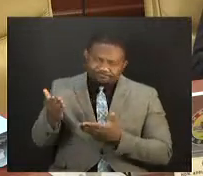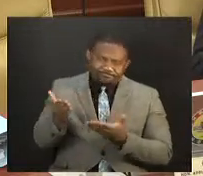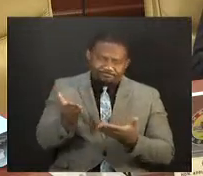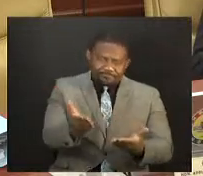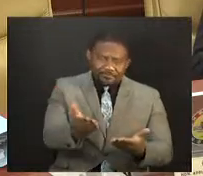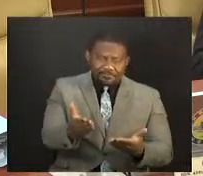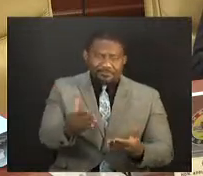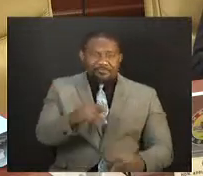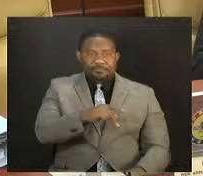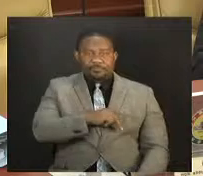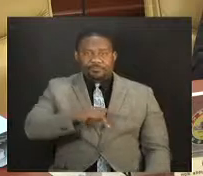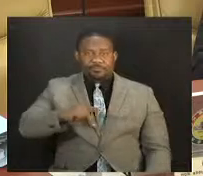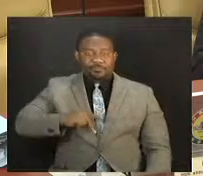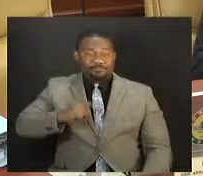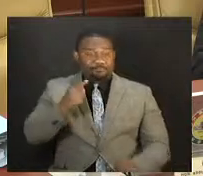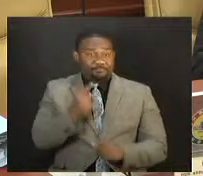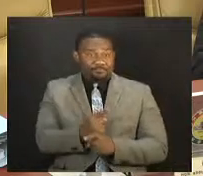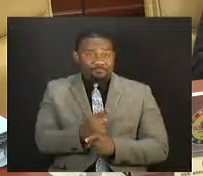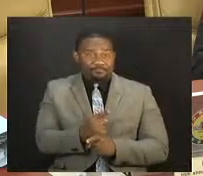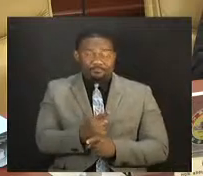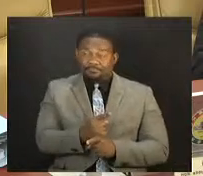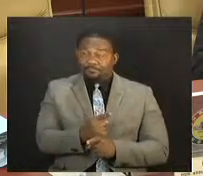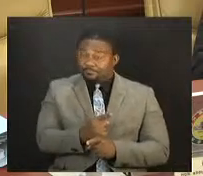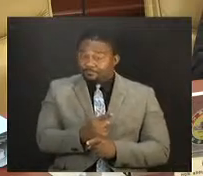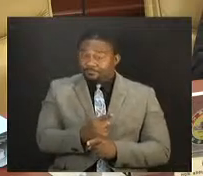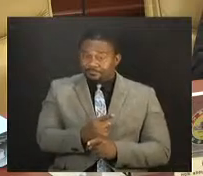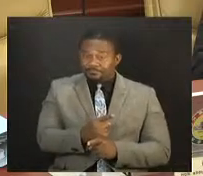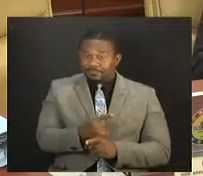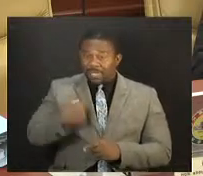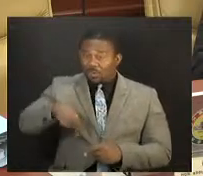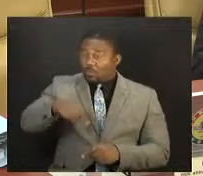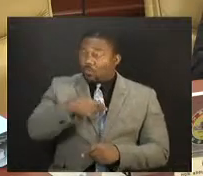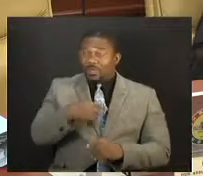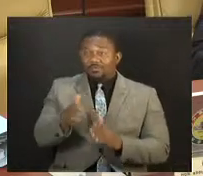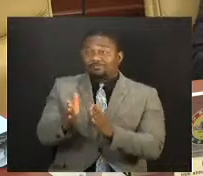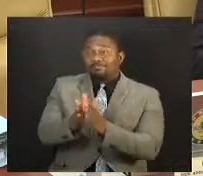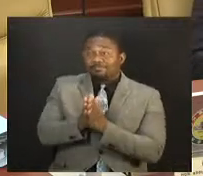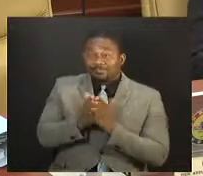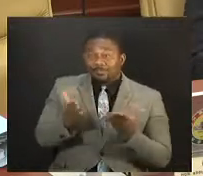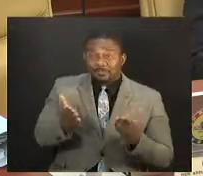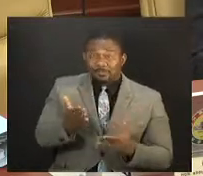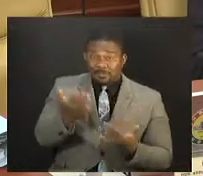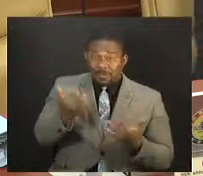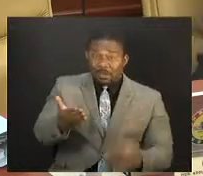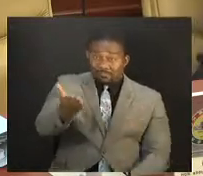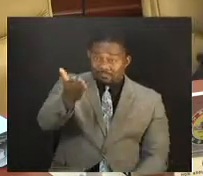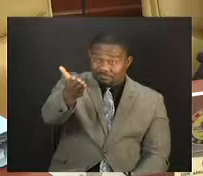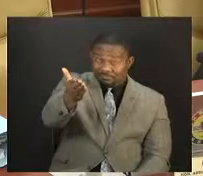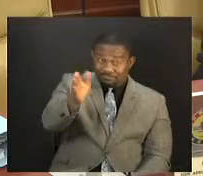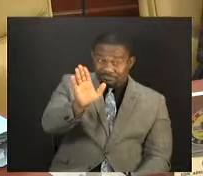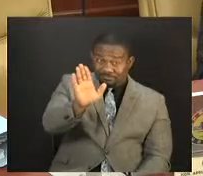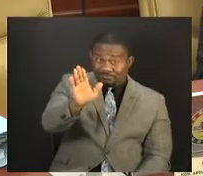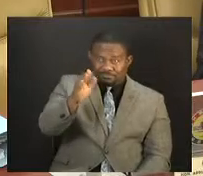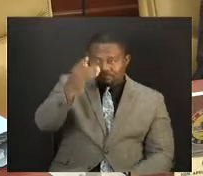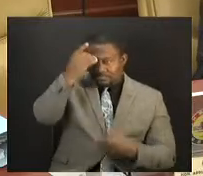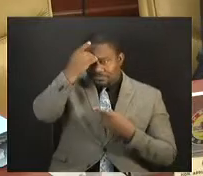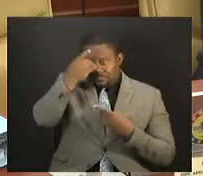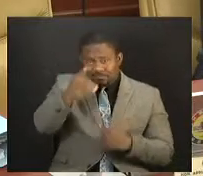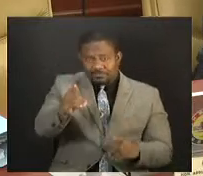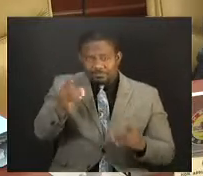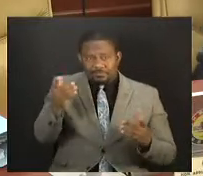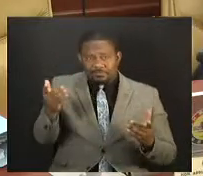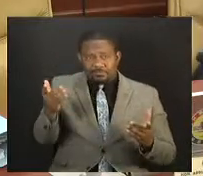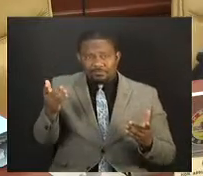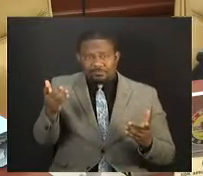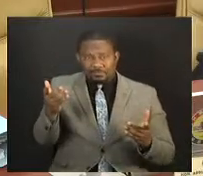Mr. Speaker, this is all our prayer. It is therefore in your hands to take a decision so